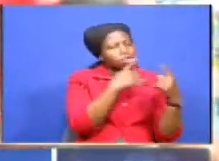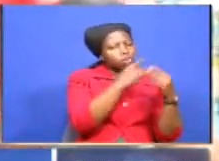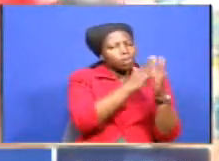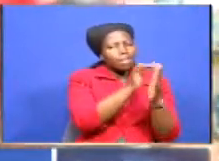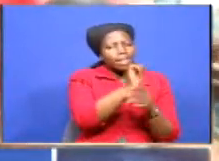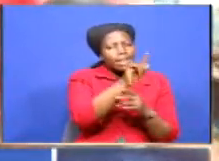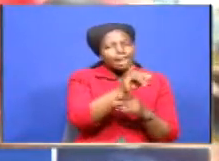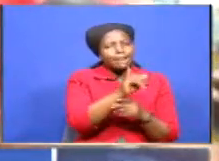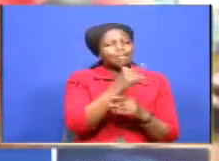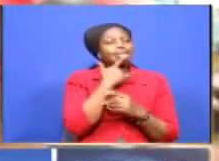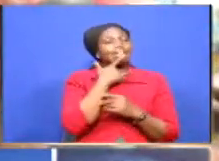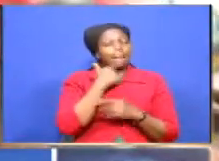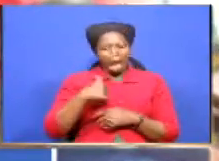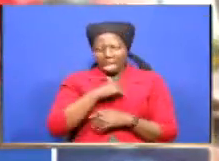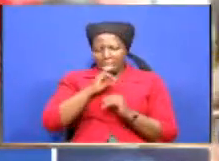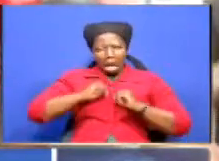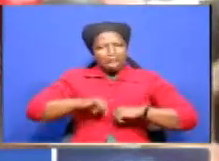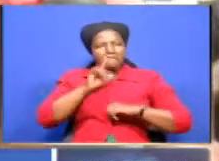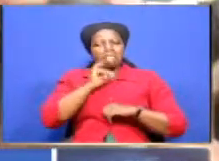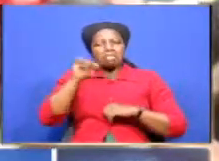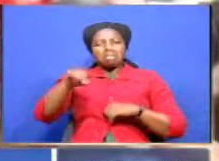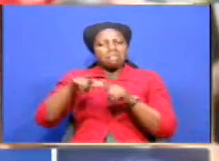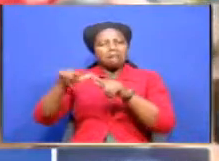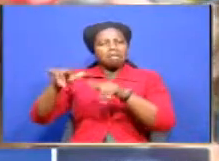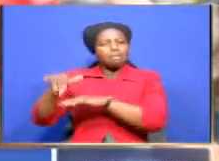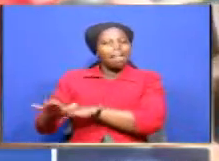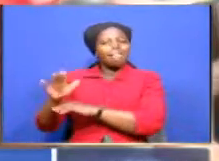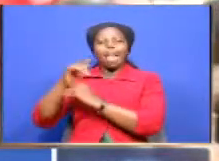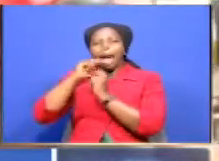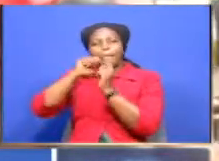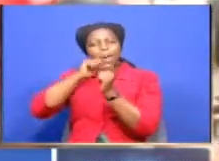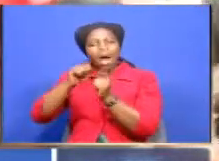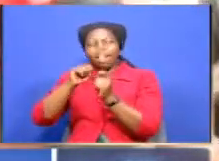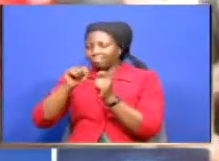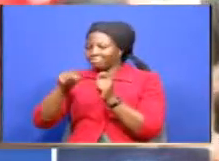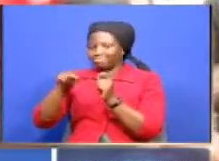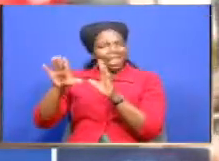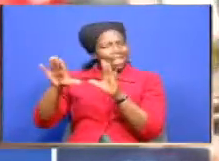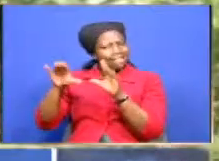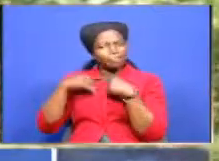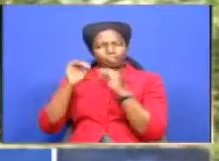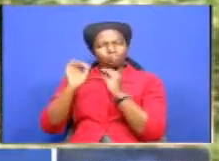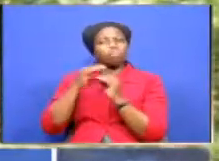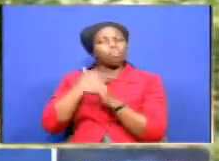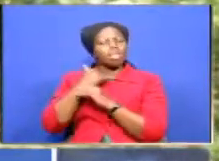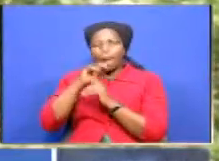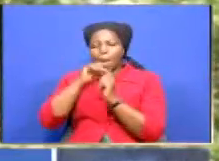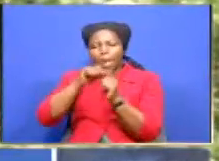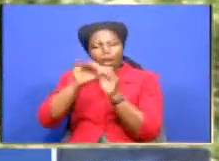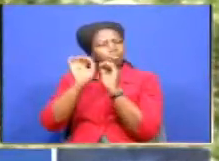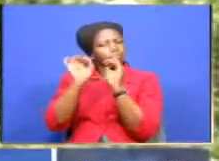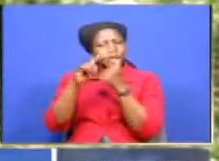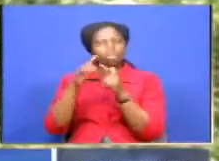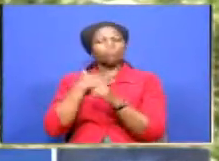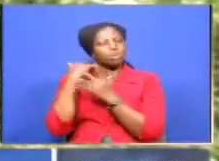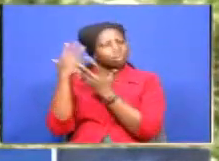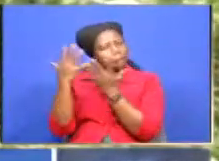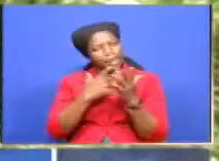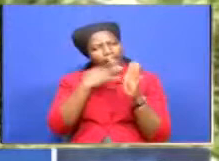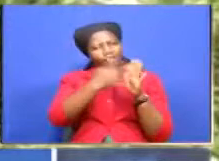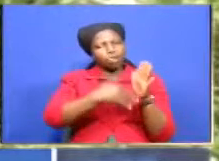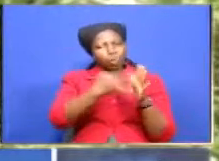kwamba sisi tumekubali hii shamba ipandwe miwa. Hatutaki ipande miwa. Tunataka factory kuji. Caroline Kamau reporting for Channel